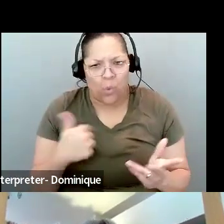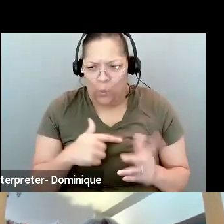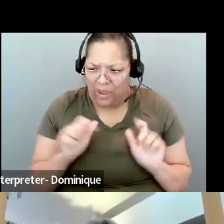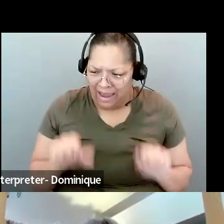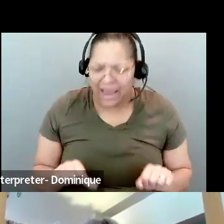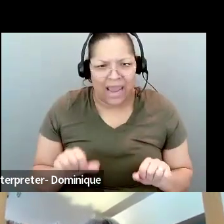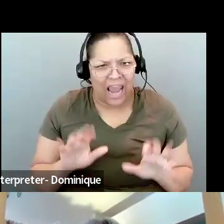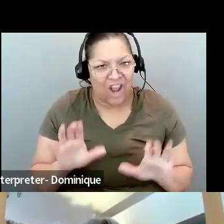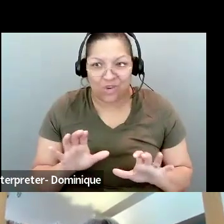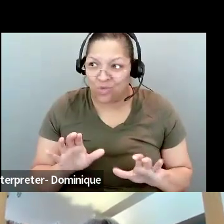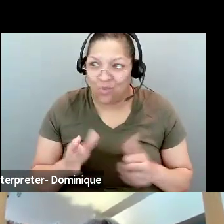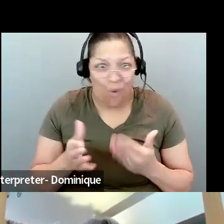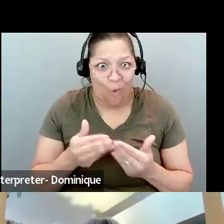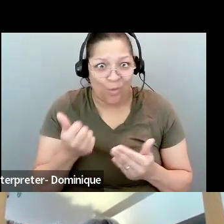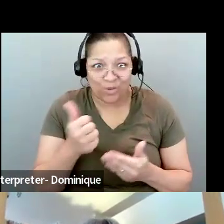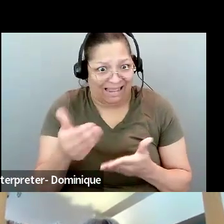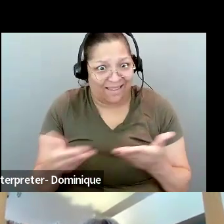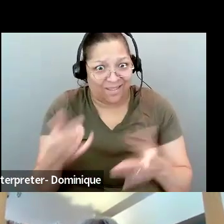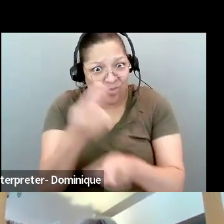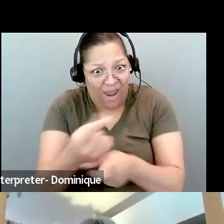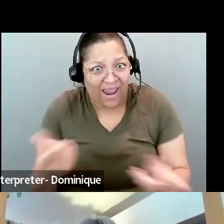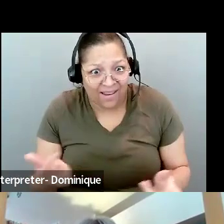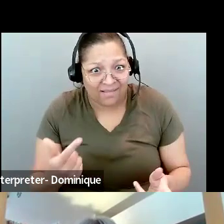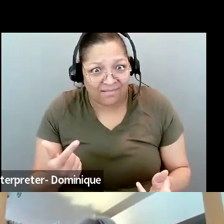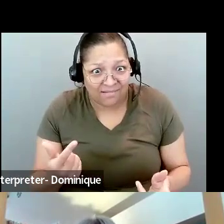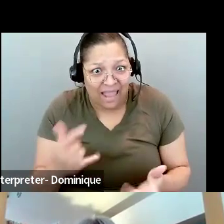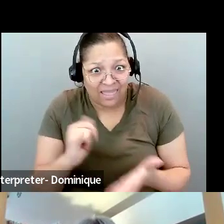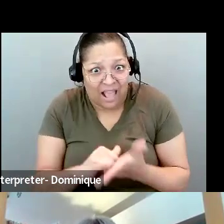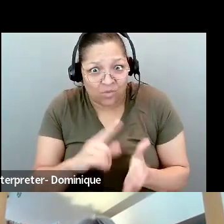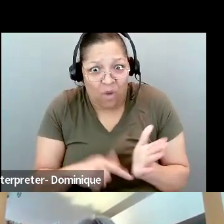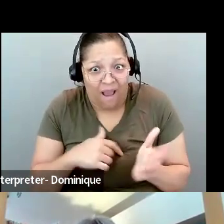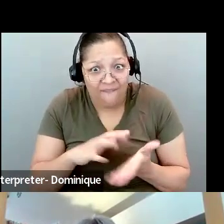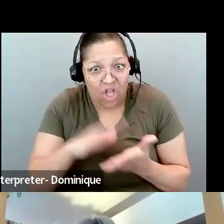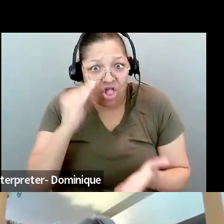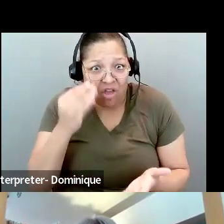anything, right? That's what I look towards anyway.